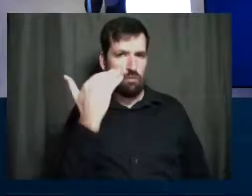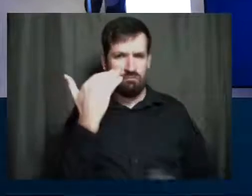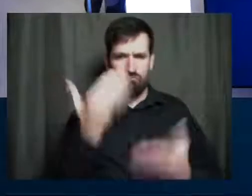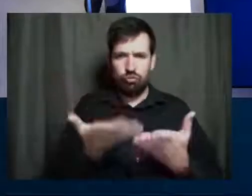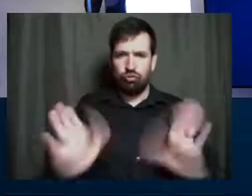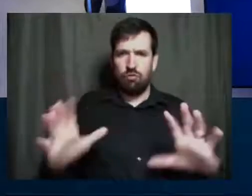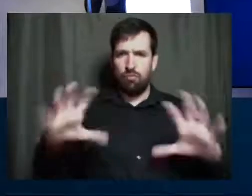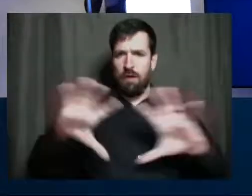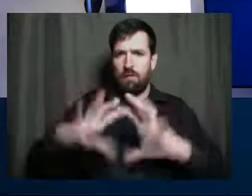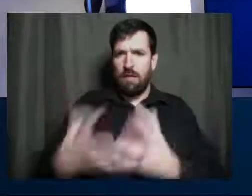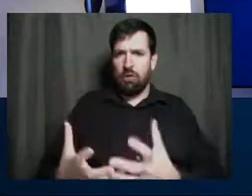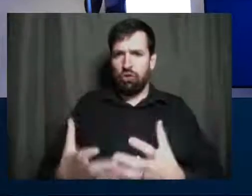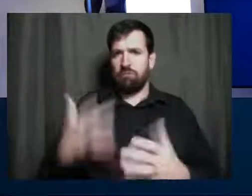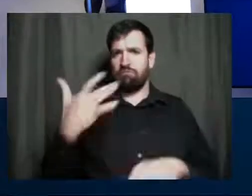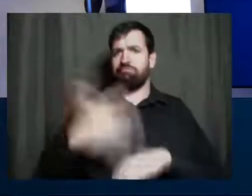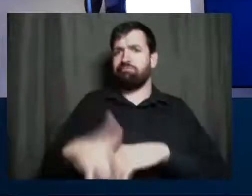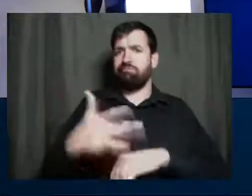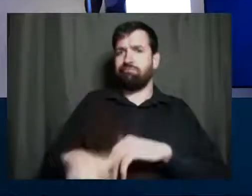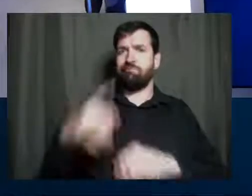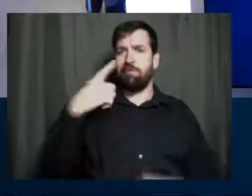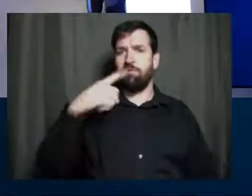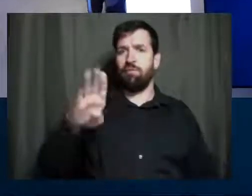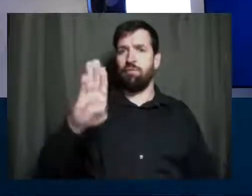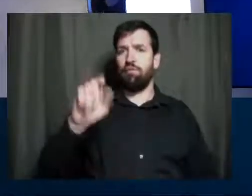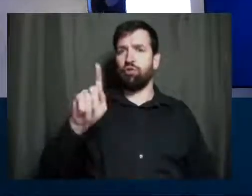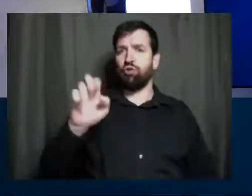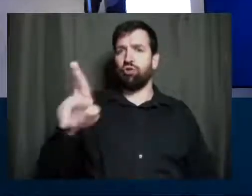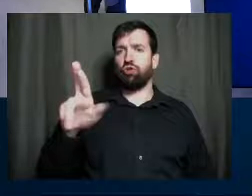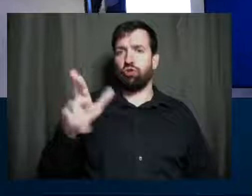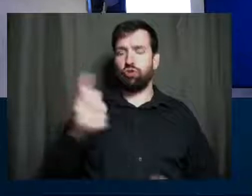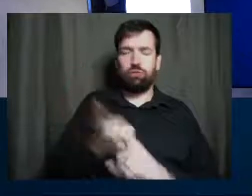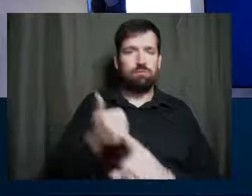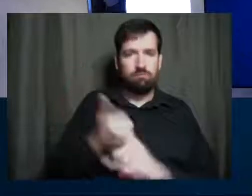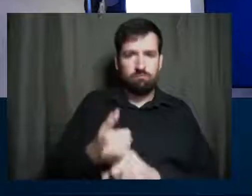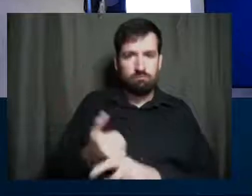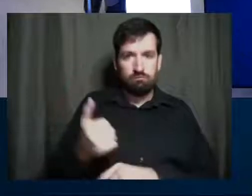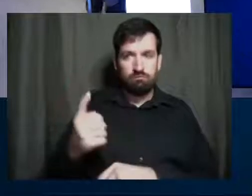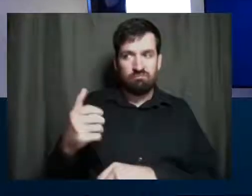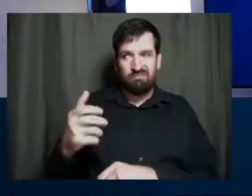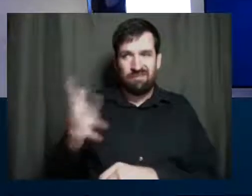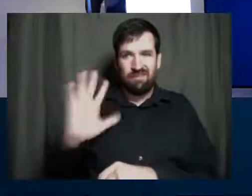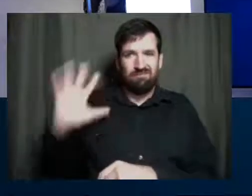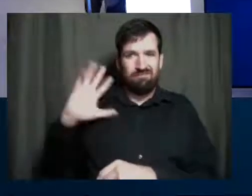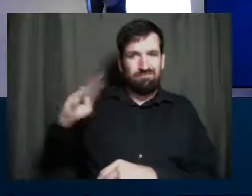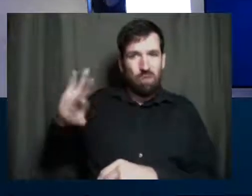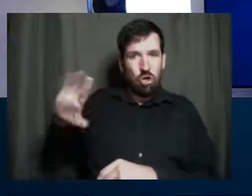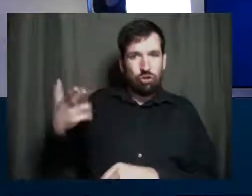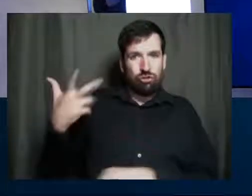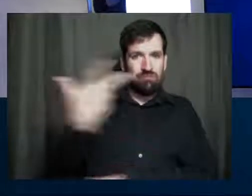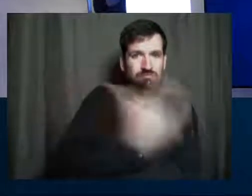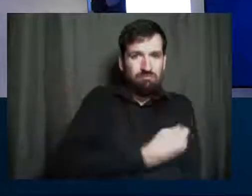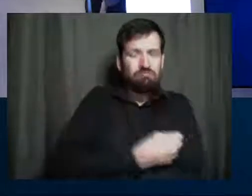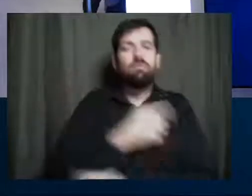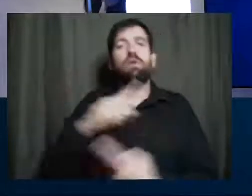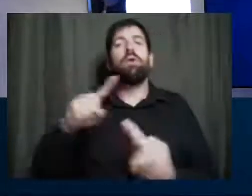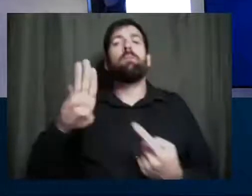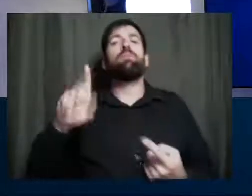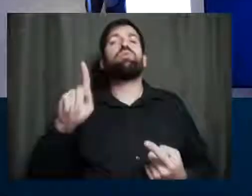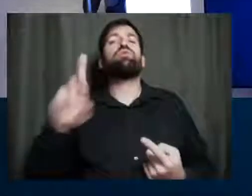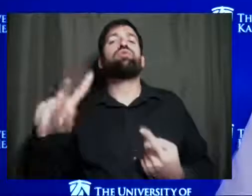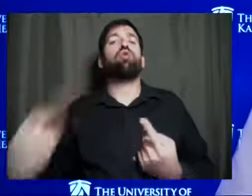for boosters? She's 53. She got her vaccine back in March. When might she be able to jump in there and get her Well, booster?